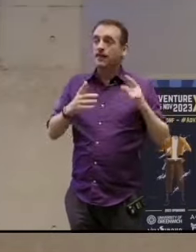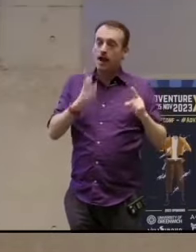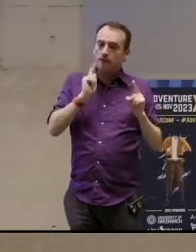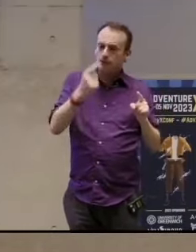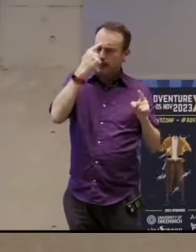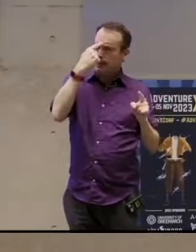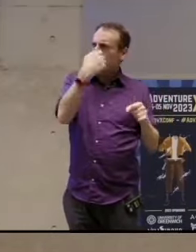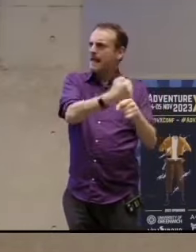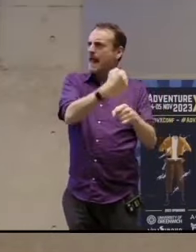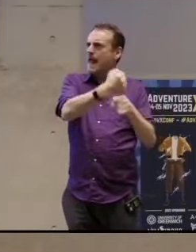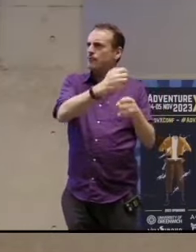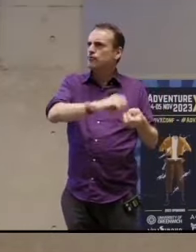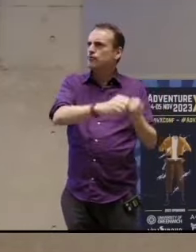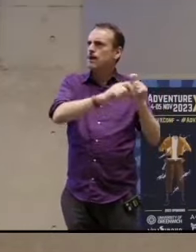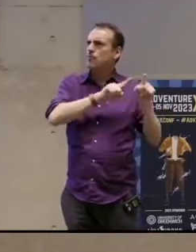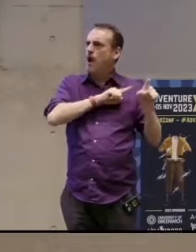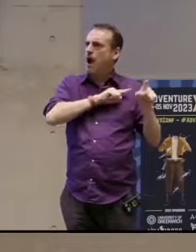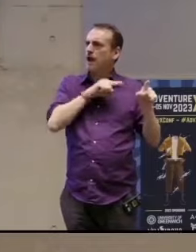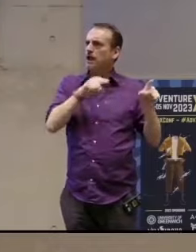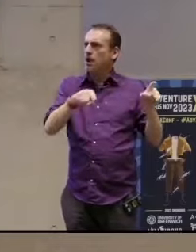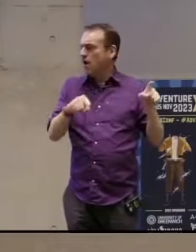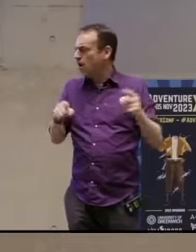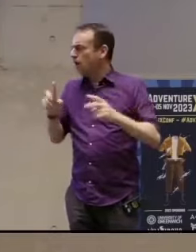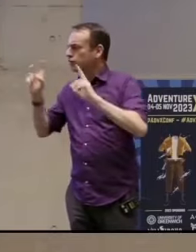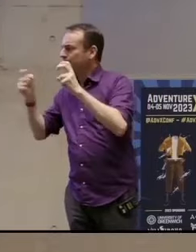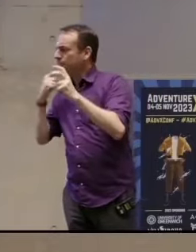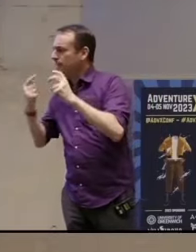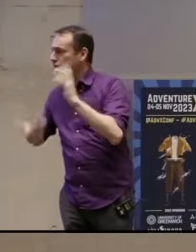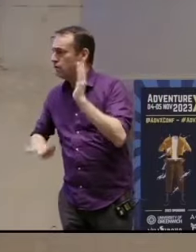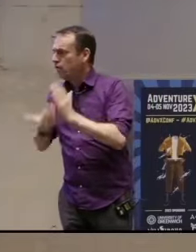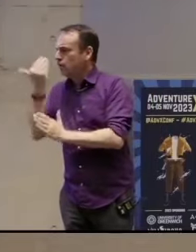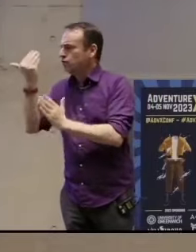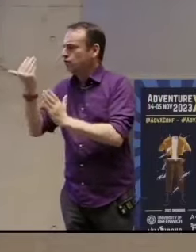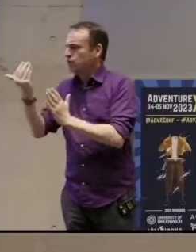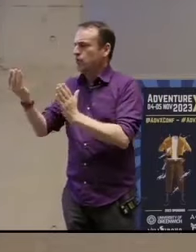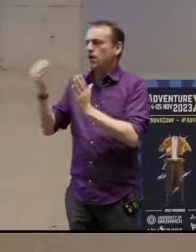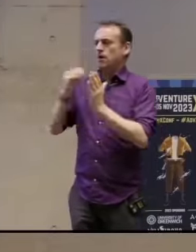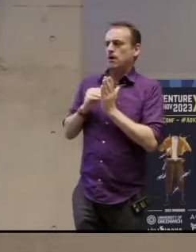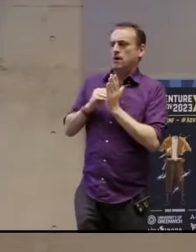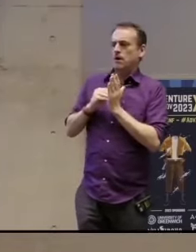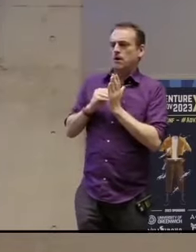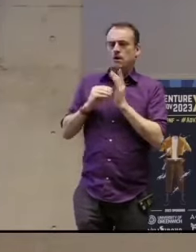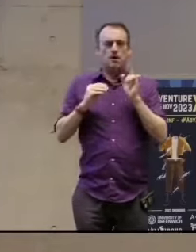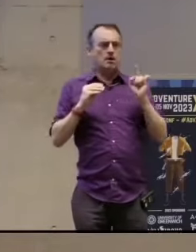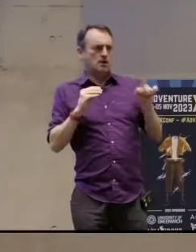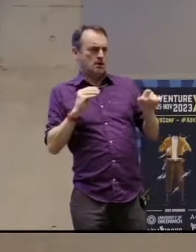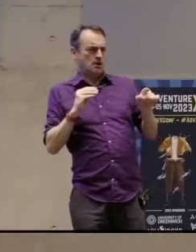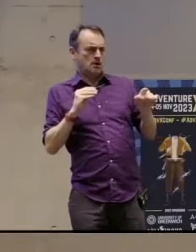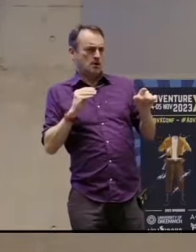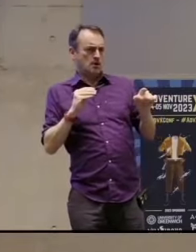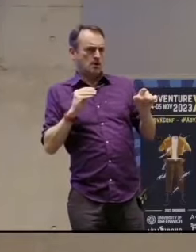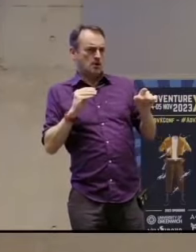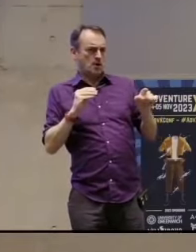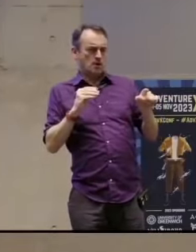new things about your topic. And it should have evolved from because it's